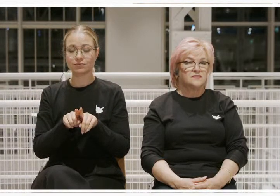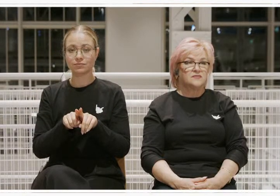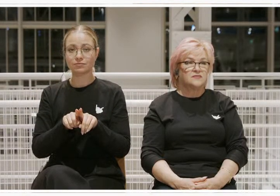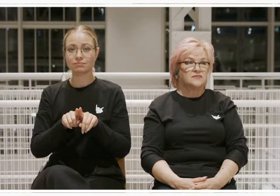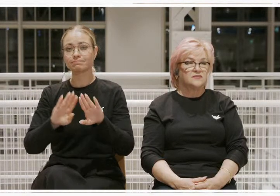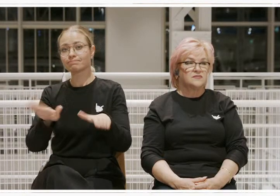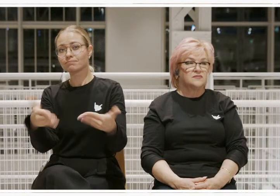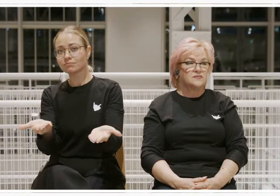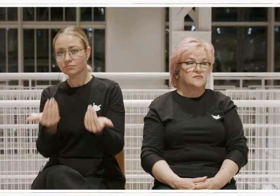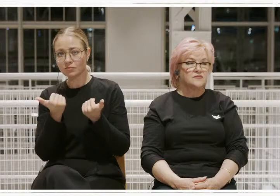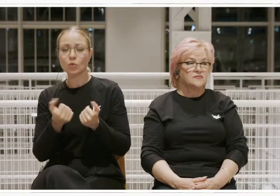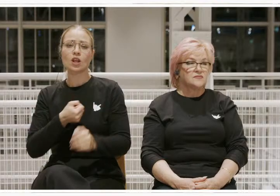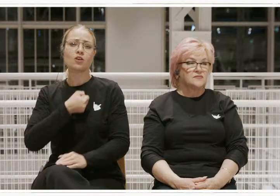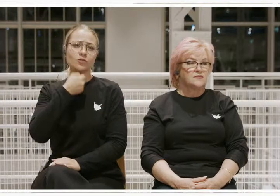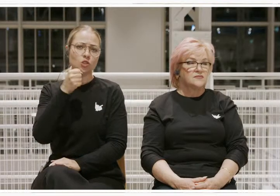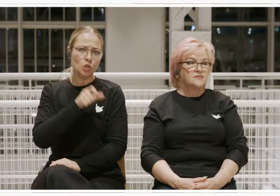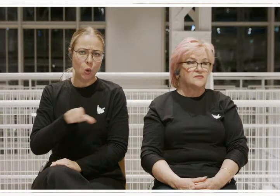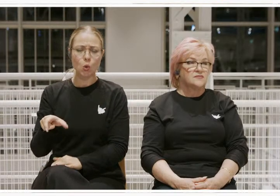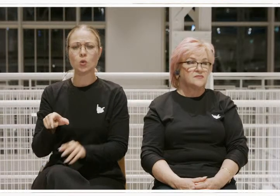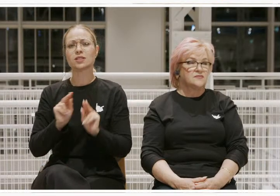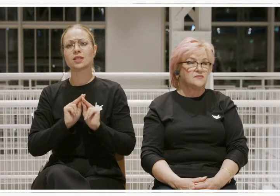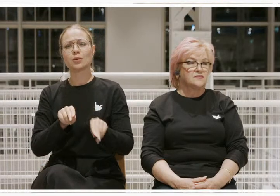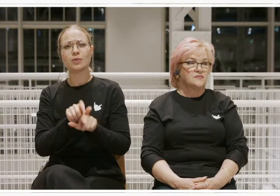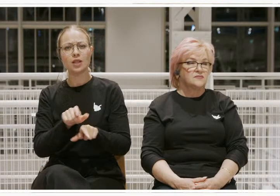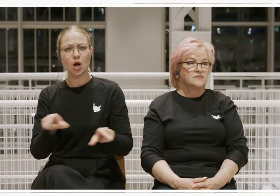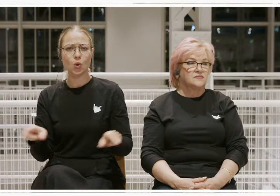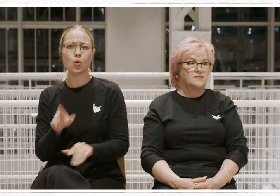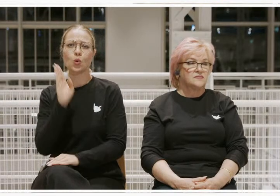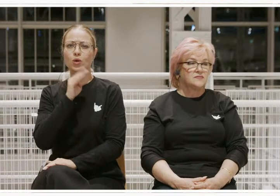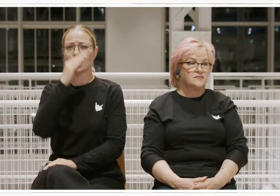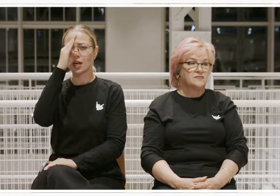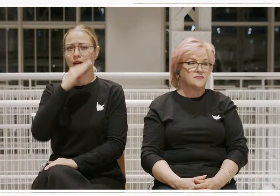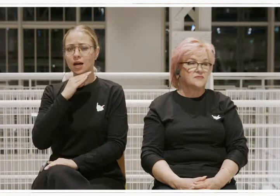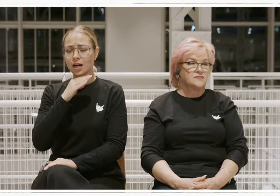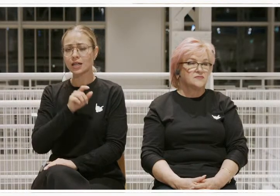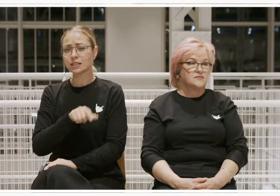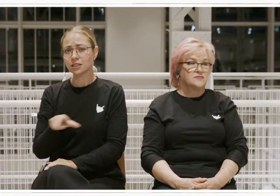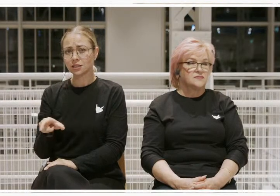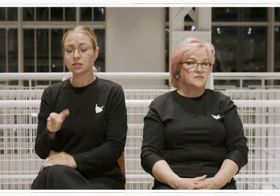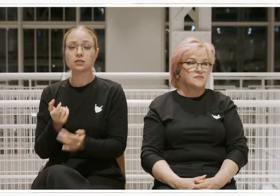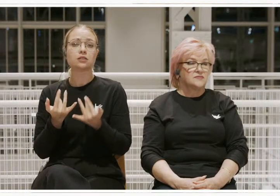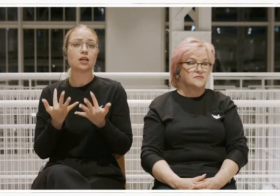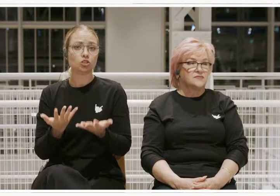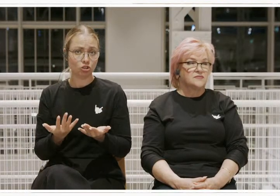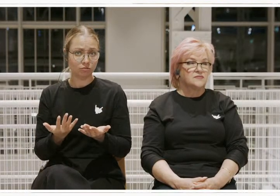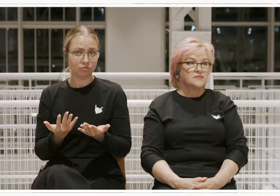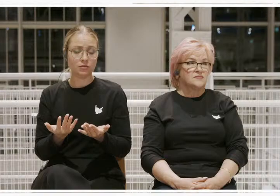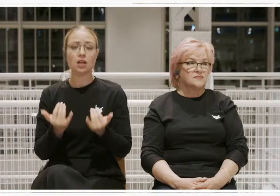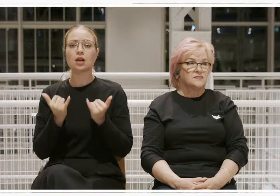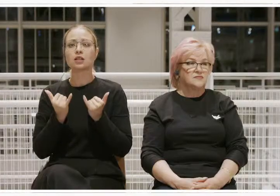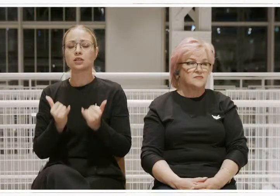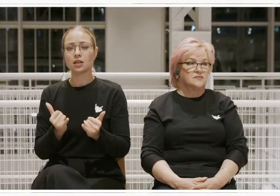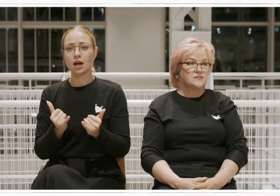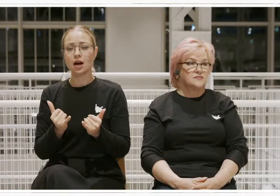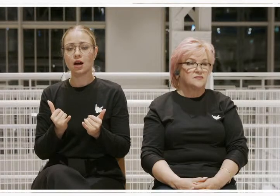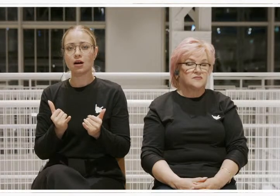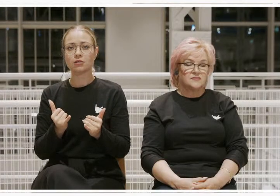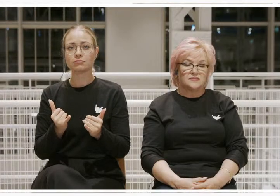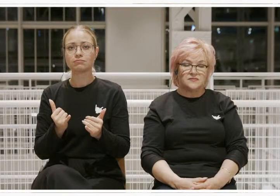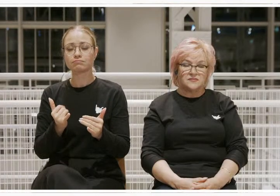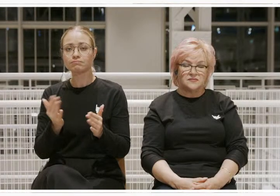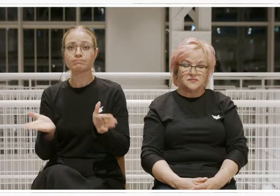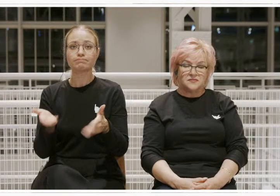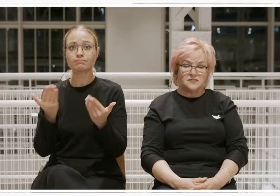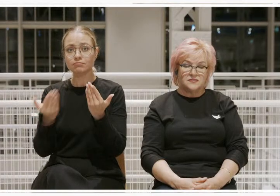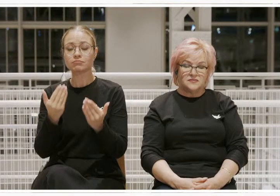nature, and non-humans, and start multidimensional conversations about all that connects to the birds. The